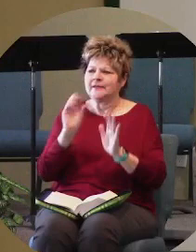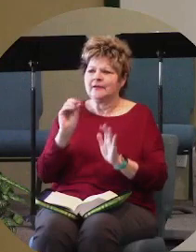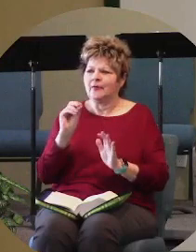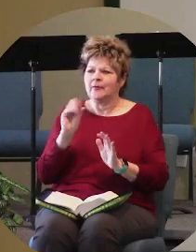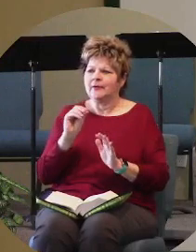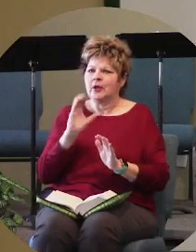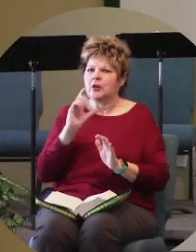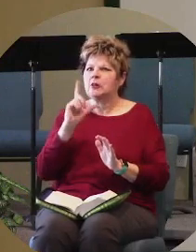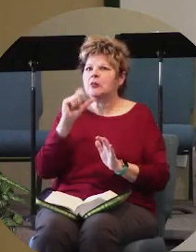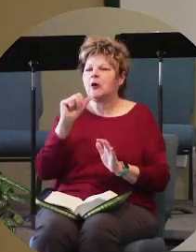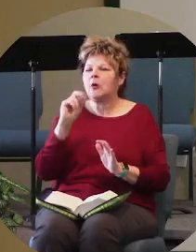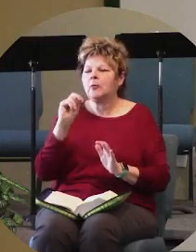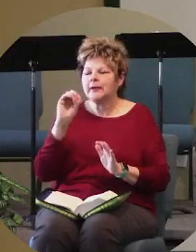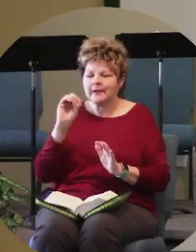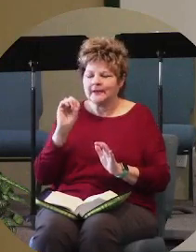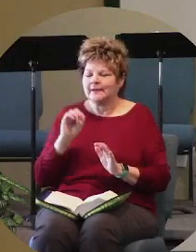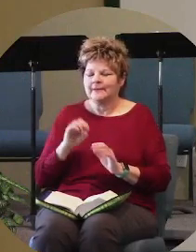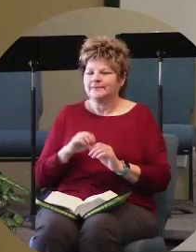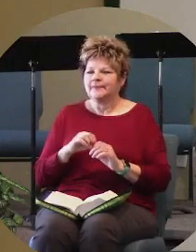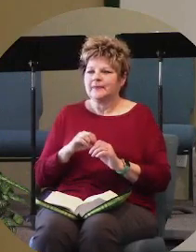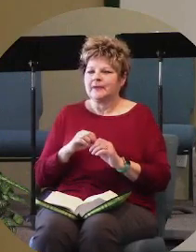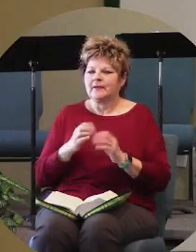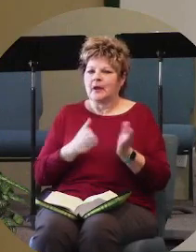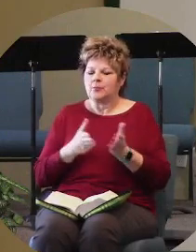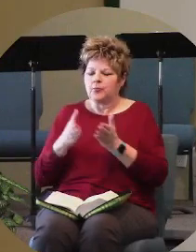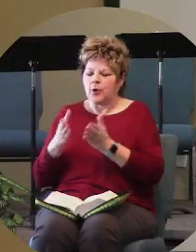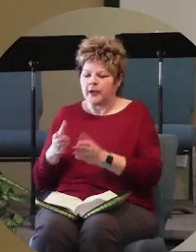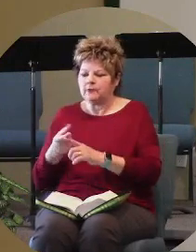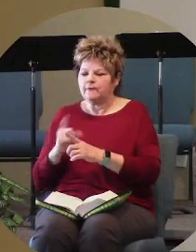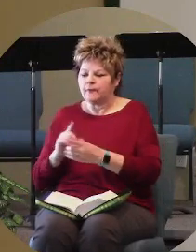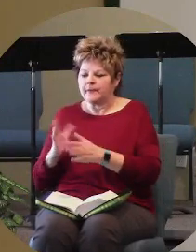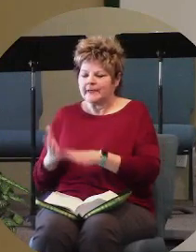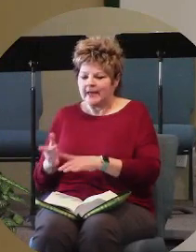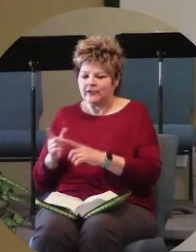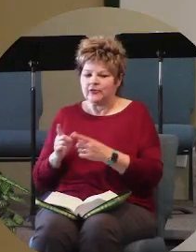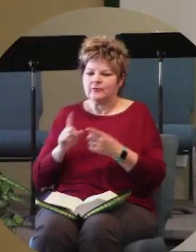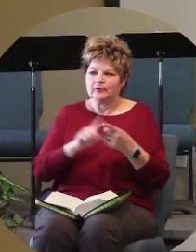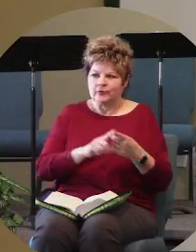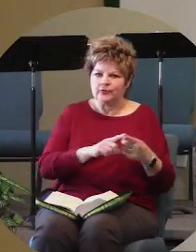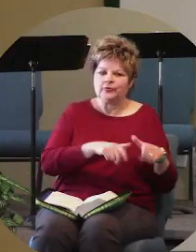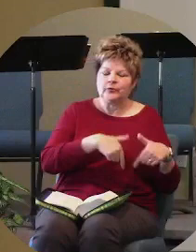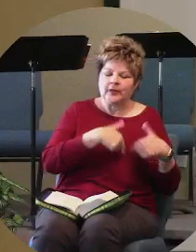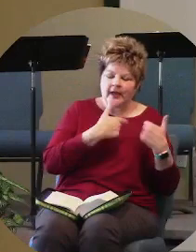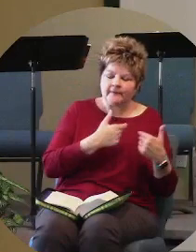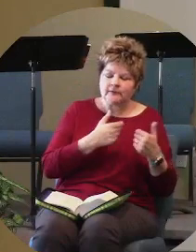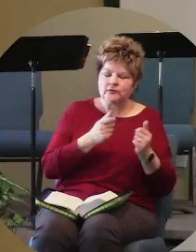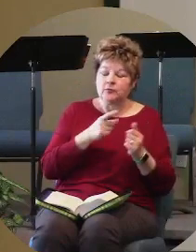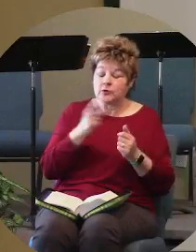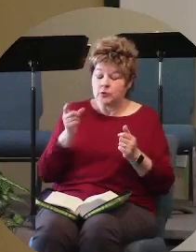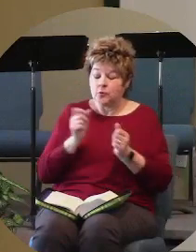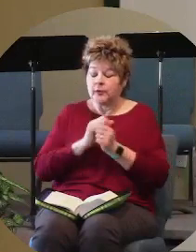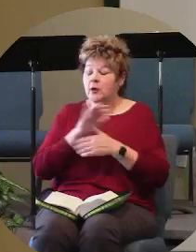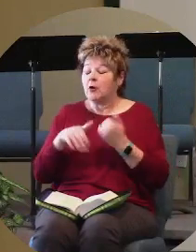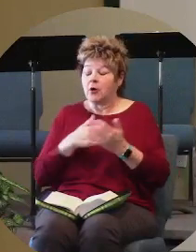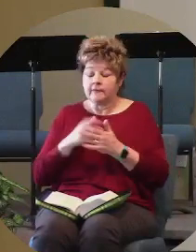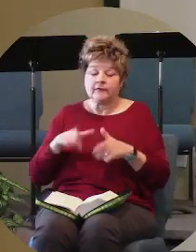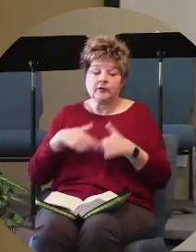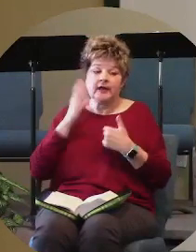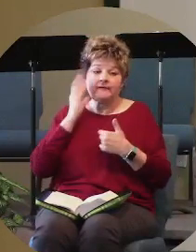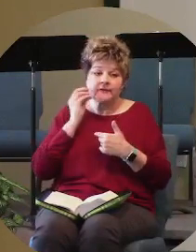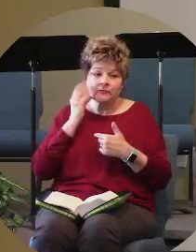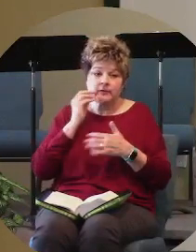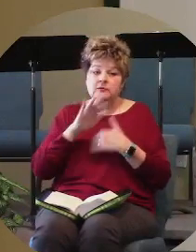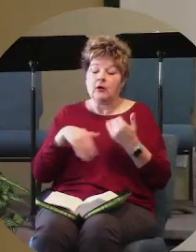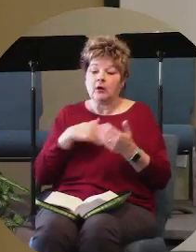death into life so that you, with who you are, with all of your life experience, with all the